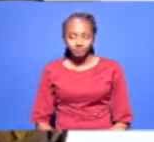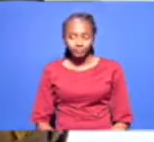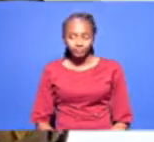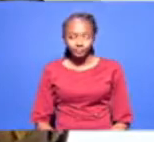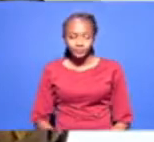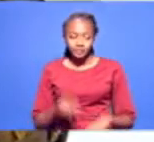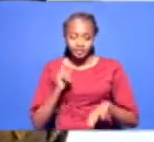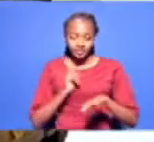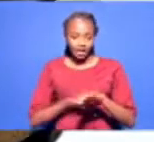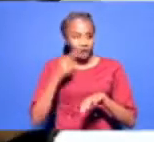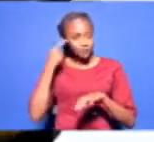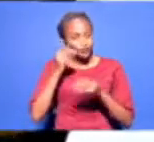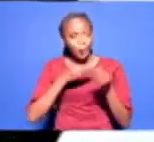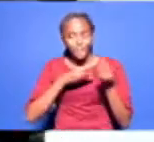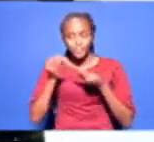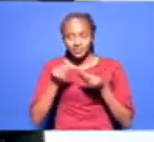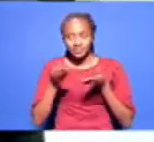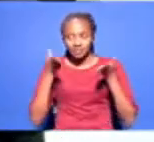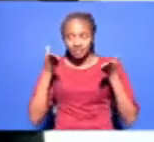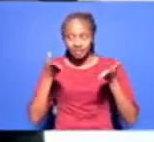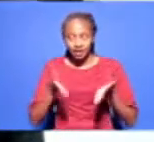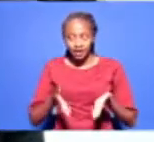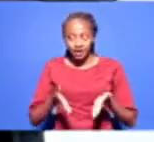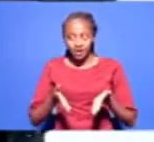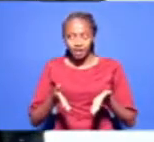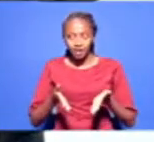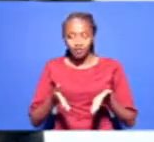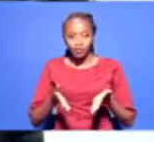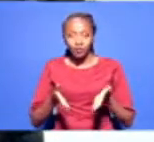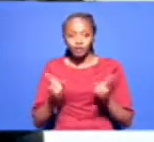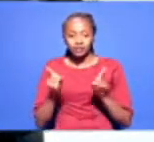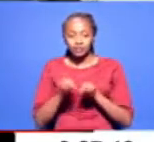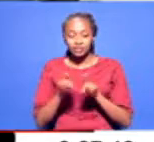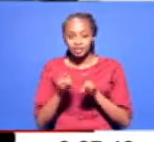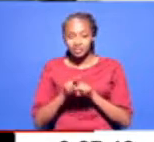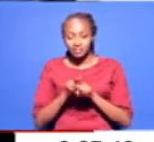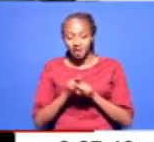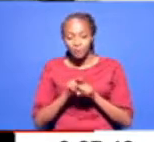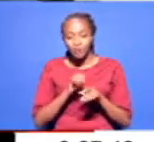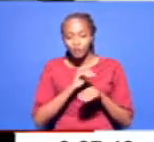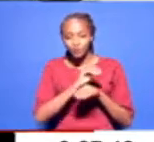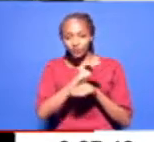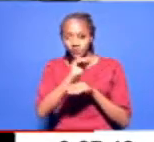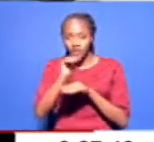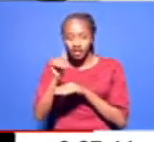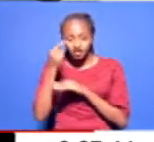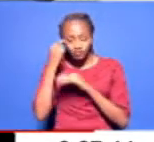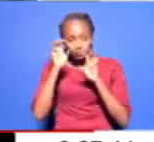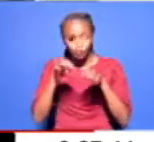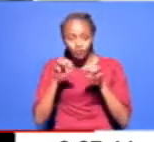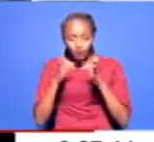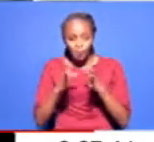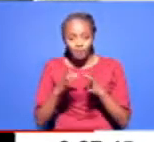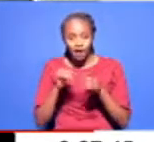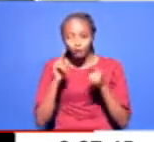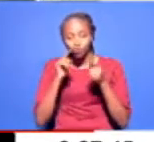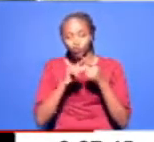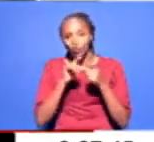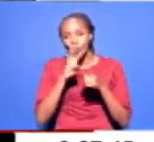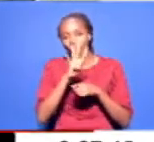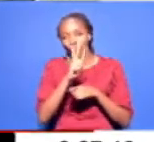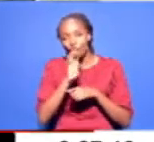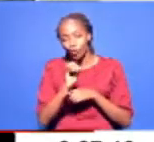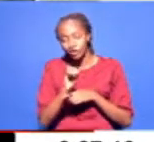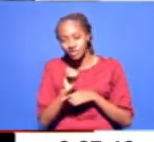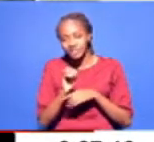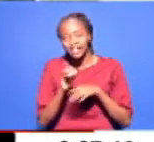Time for us to do business now. And the government has doubled fertilizer bags per farmer to 40. Agriculture Cabinet Secretary Peter